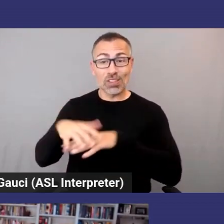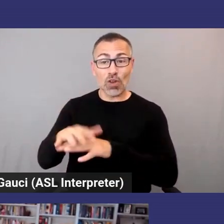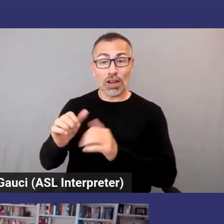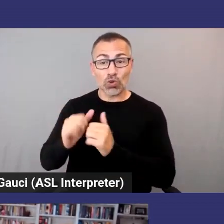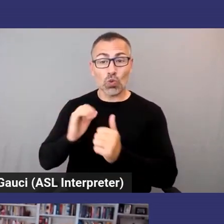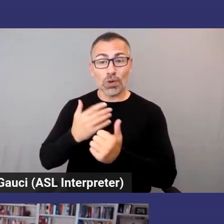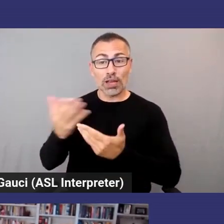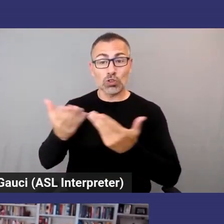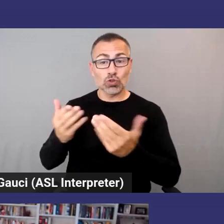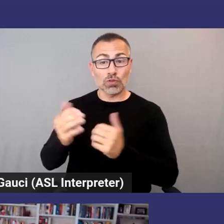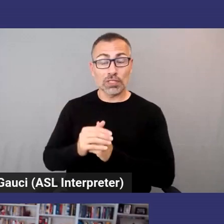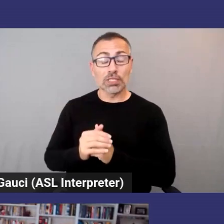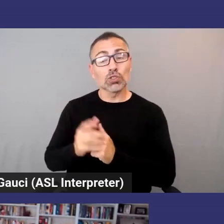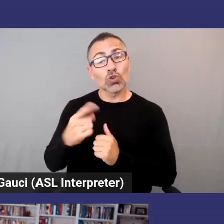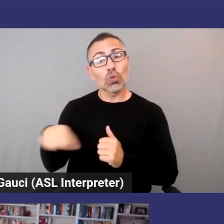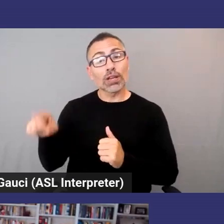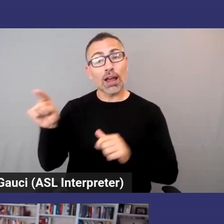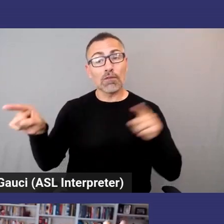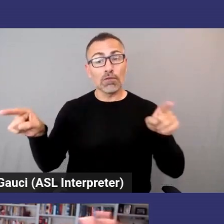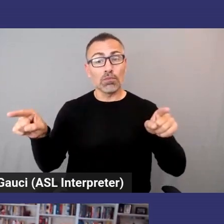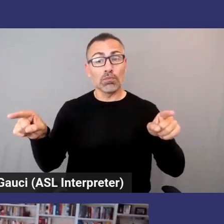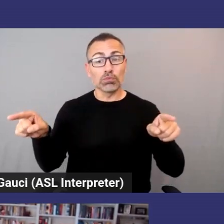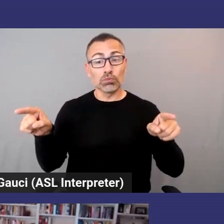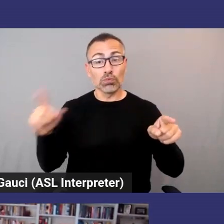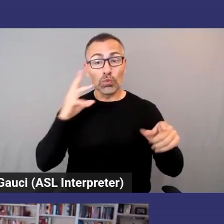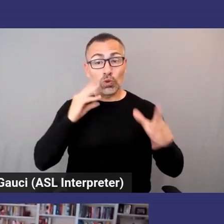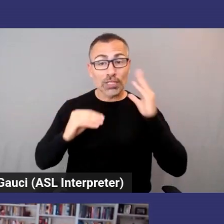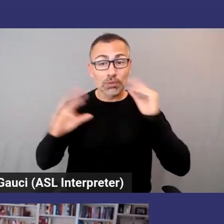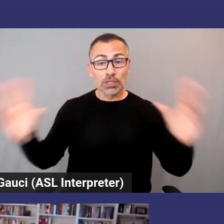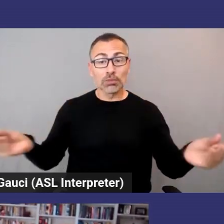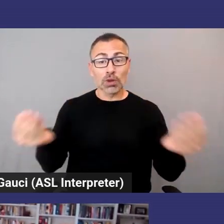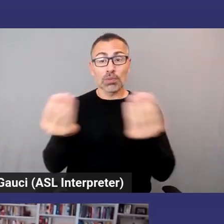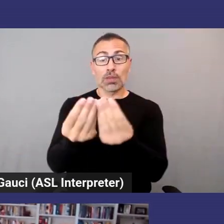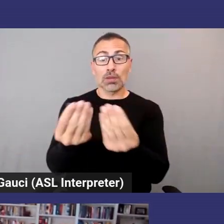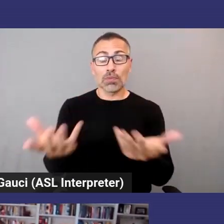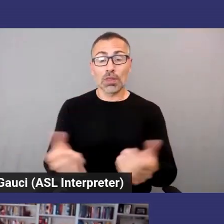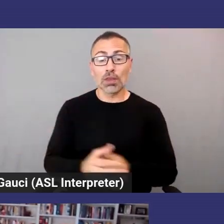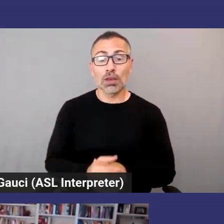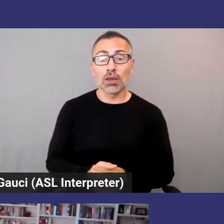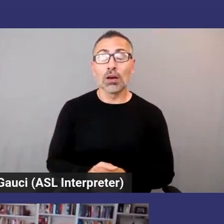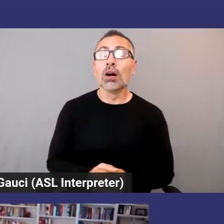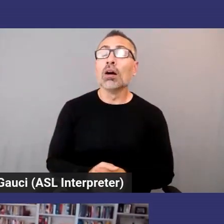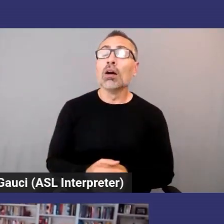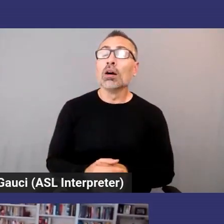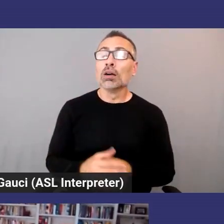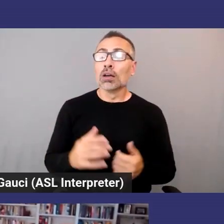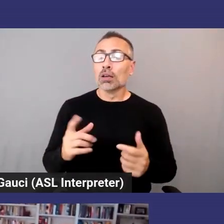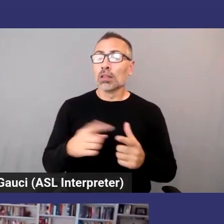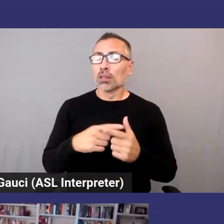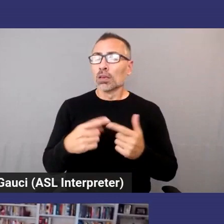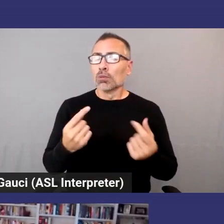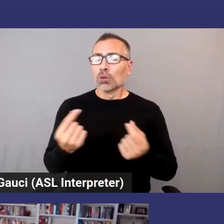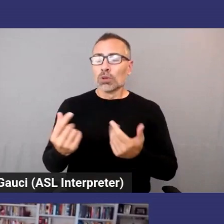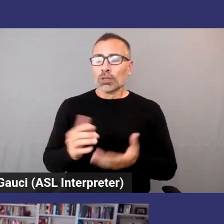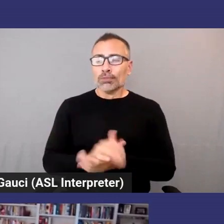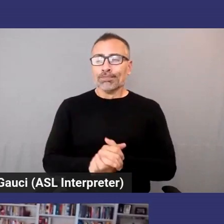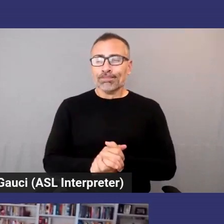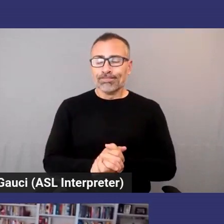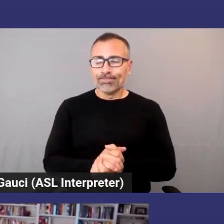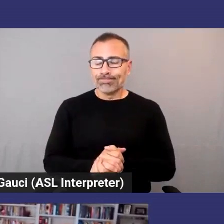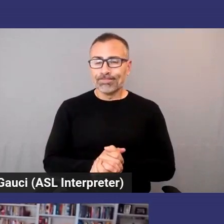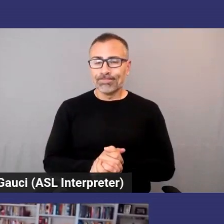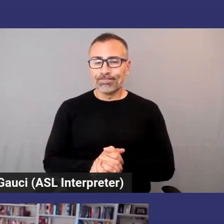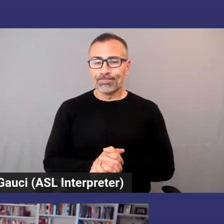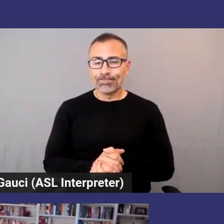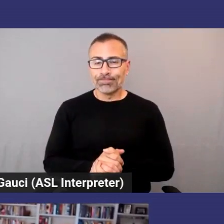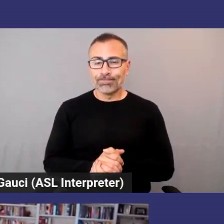together. So we have those two sources of data. Then what we do is,